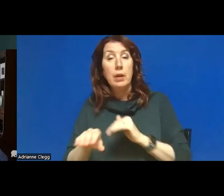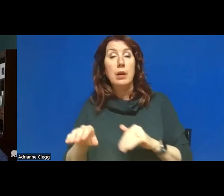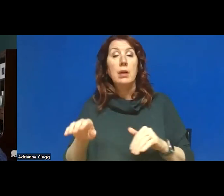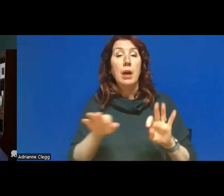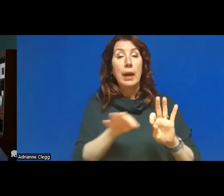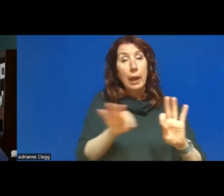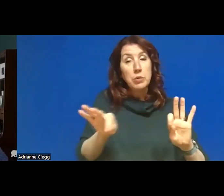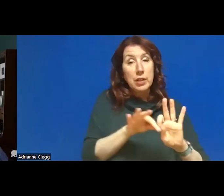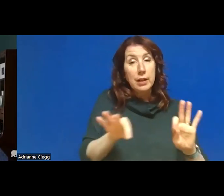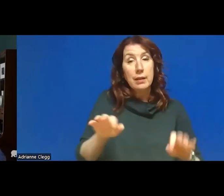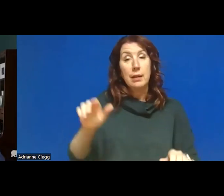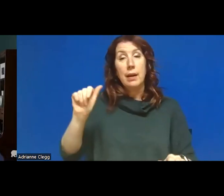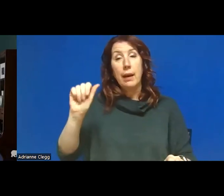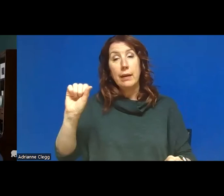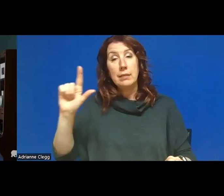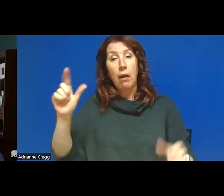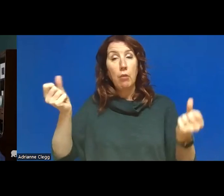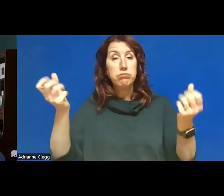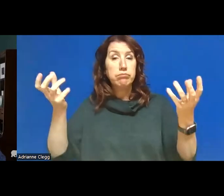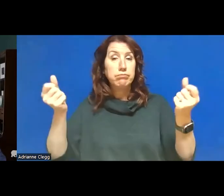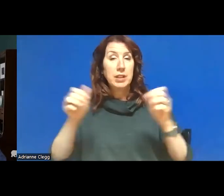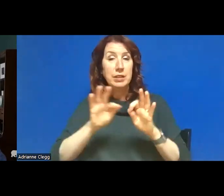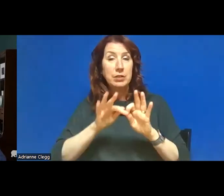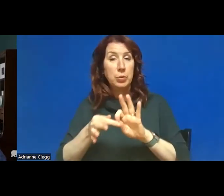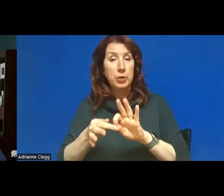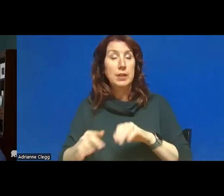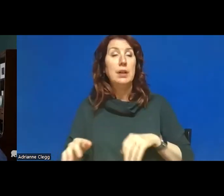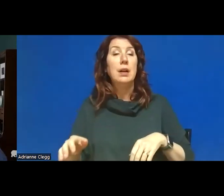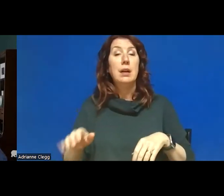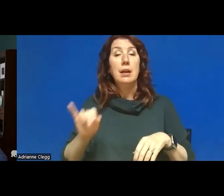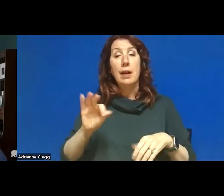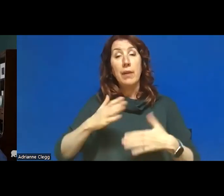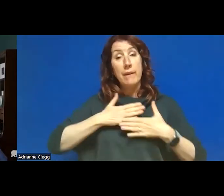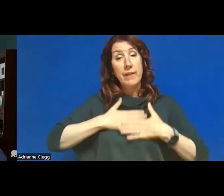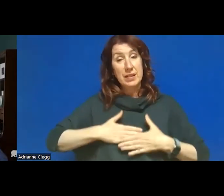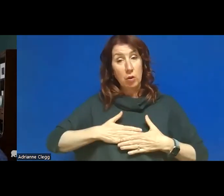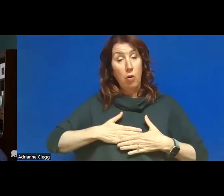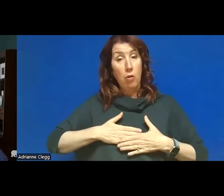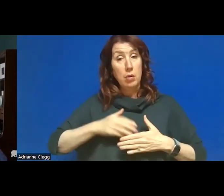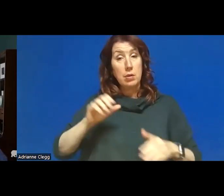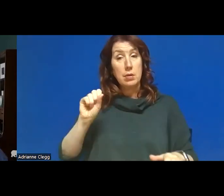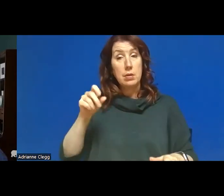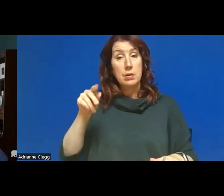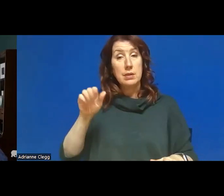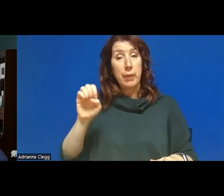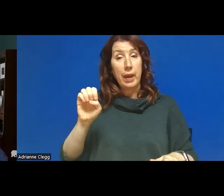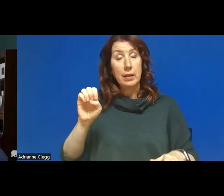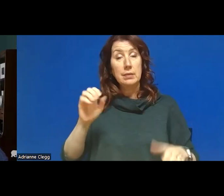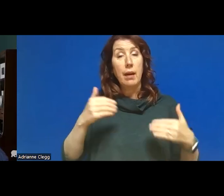translation. If you're in a physical space, make sure that there's a quiet room for those with autism and sensory